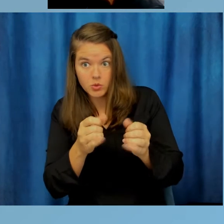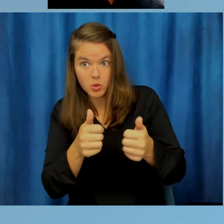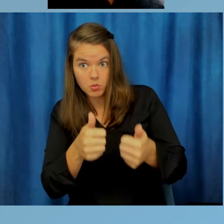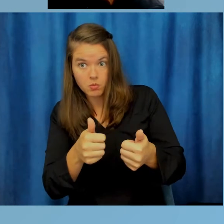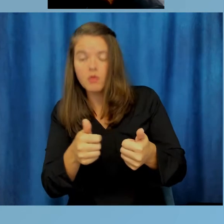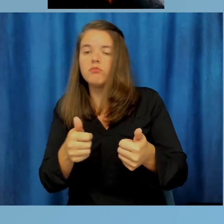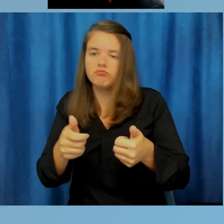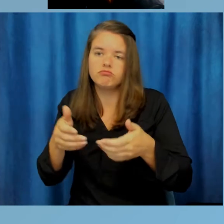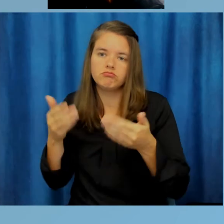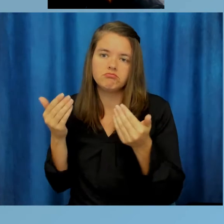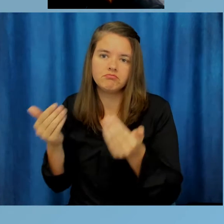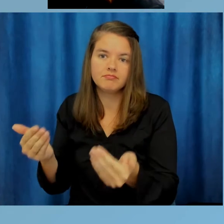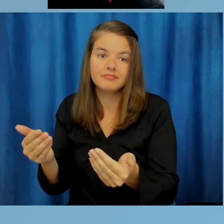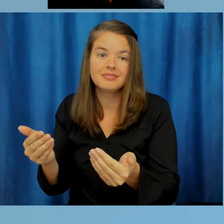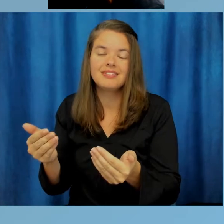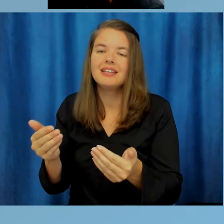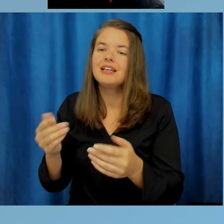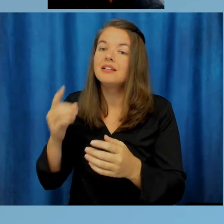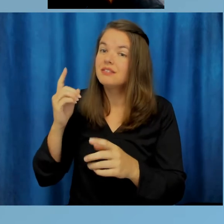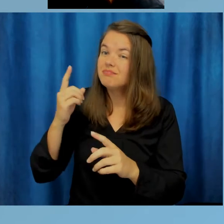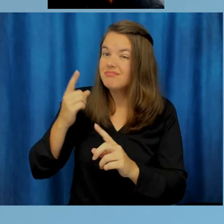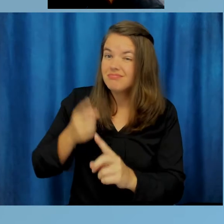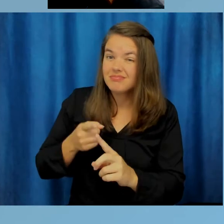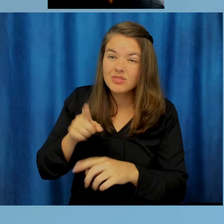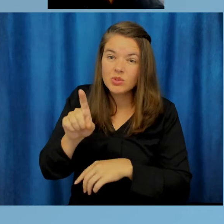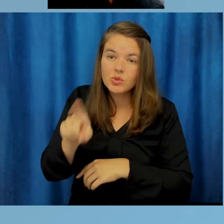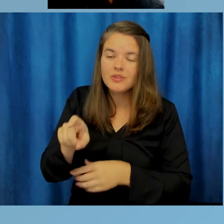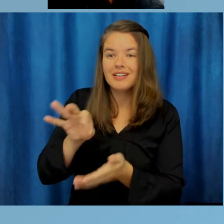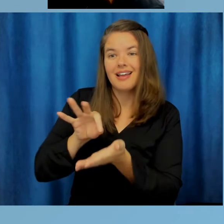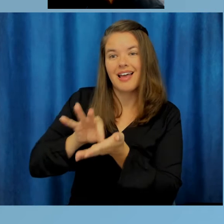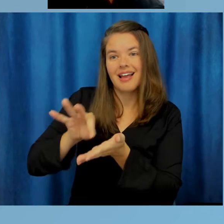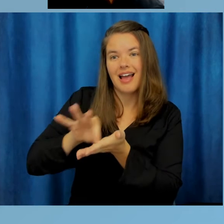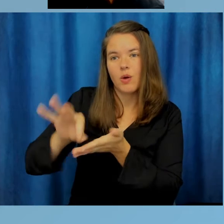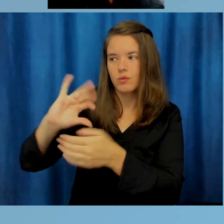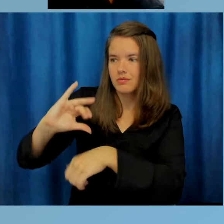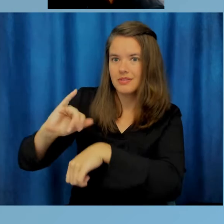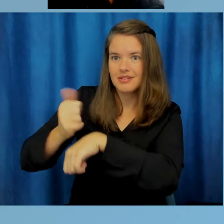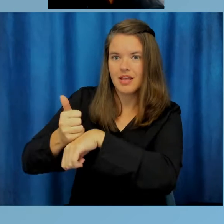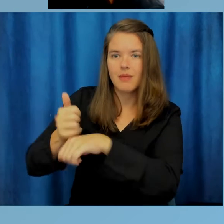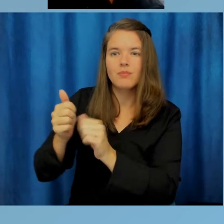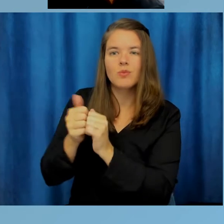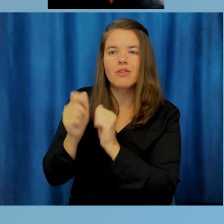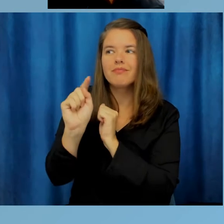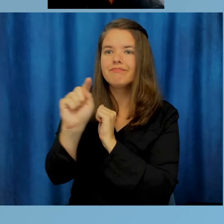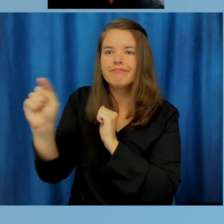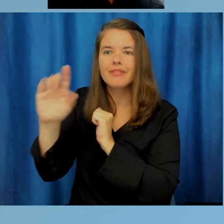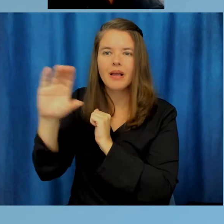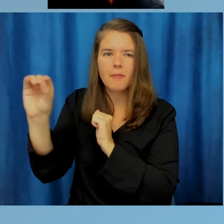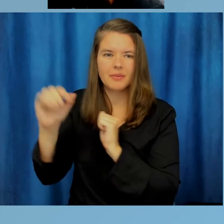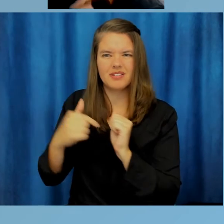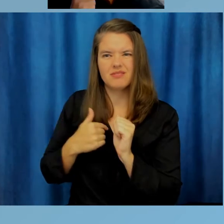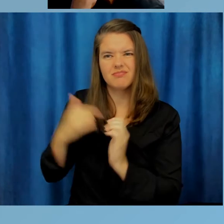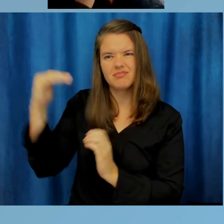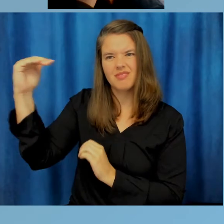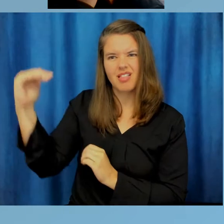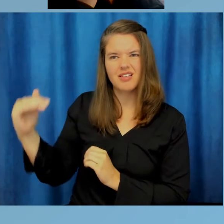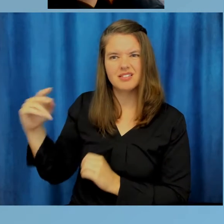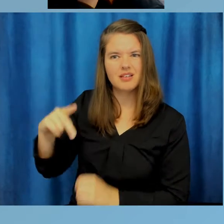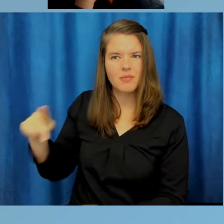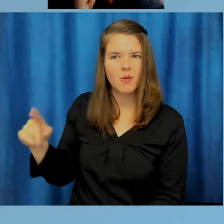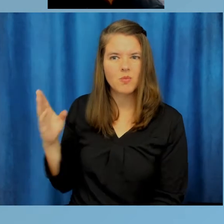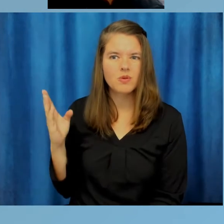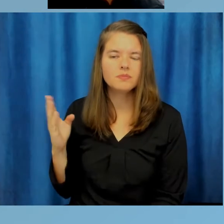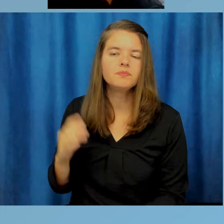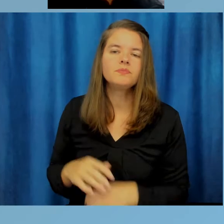the individual. And basically, you would have to have an account with a couple of the companies that I have